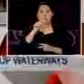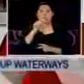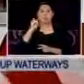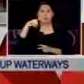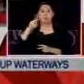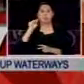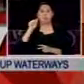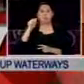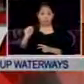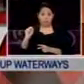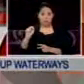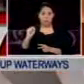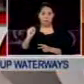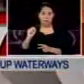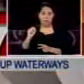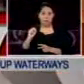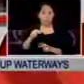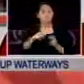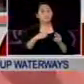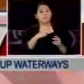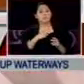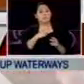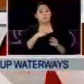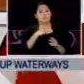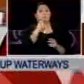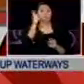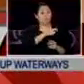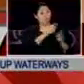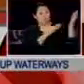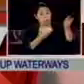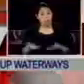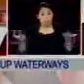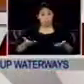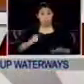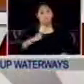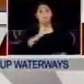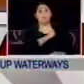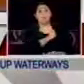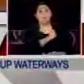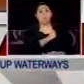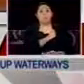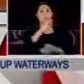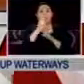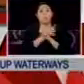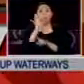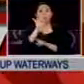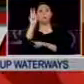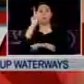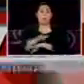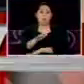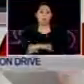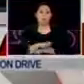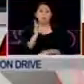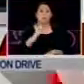at 2 p.m. on February 8, 2012, the original and certified true copies of the account